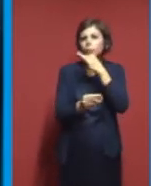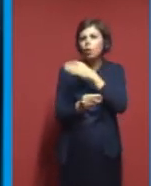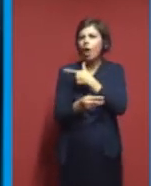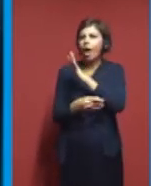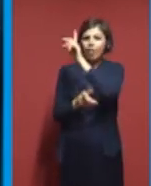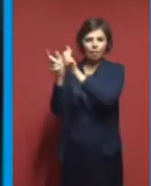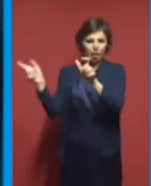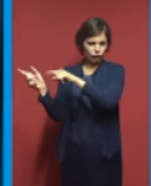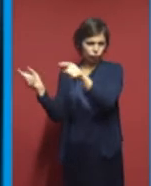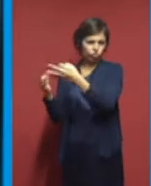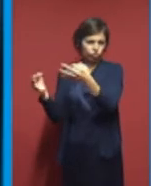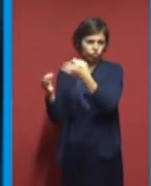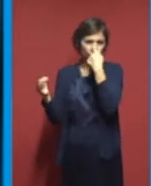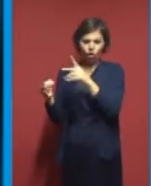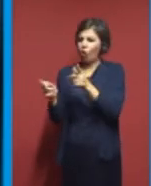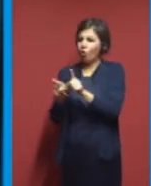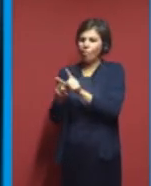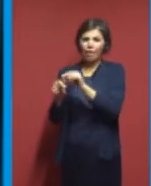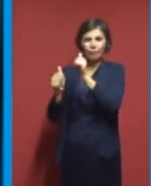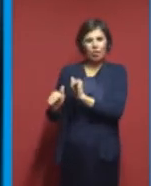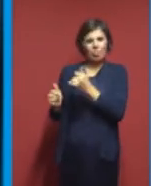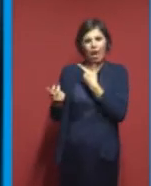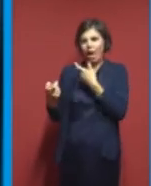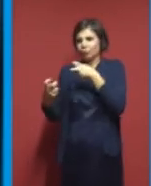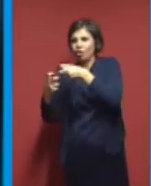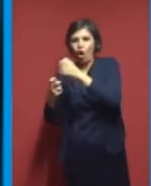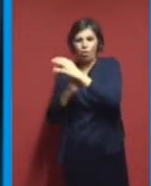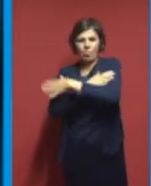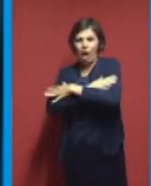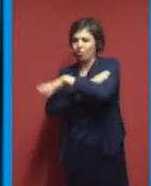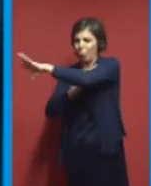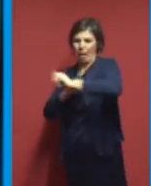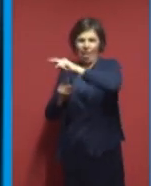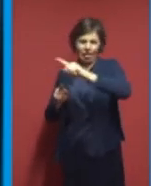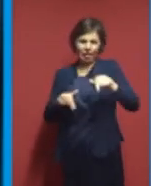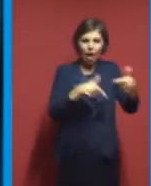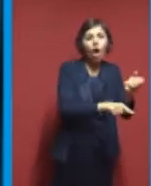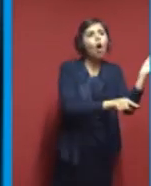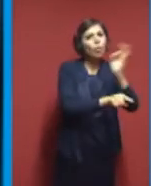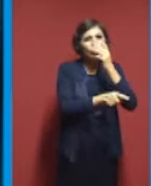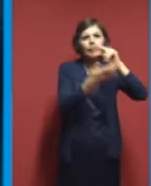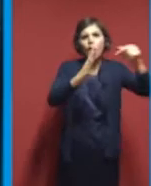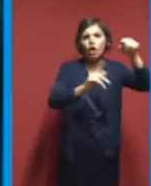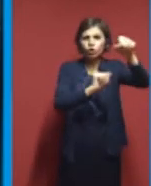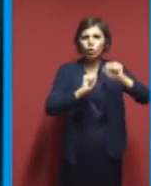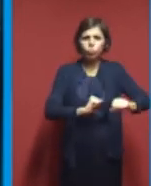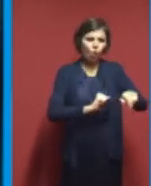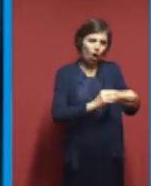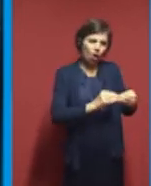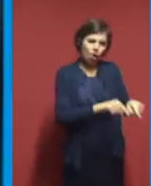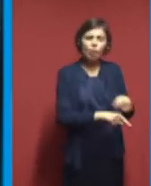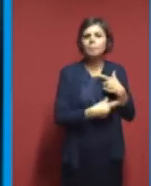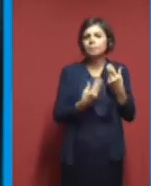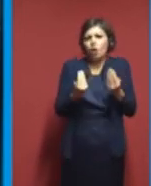for ourselves. How did we get to this idea? Up until very recently, we thought of the body as kind of an intact unit. This